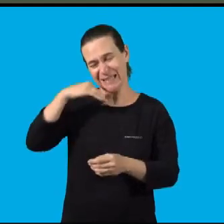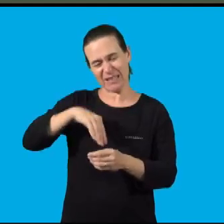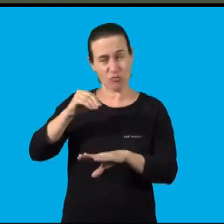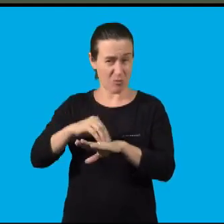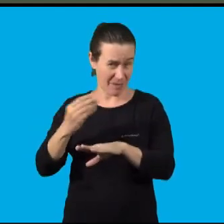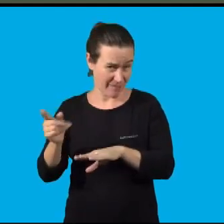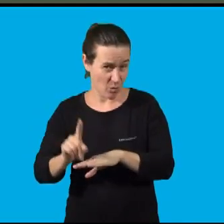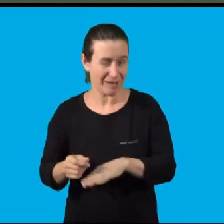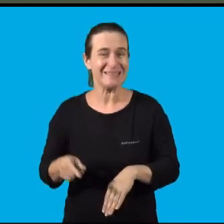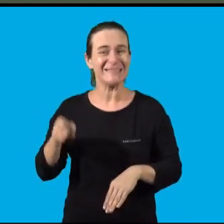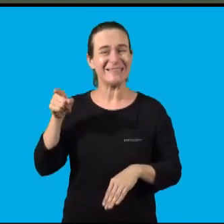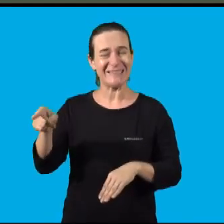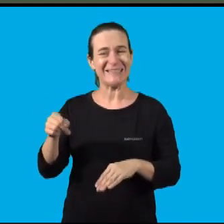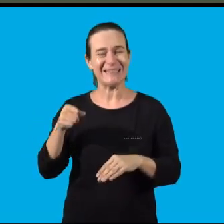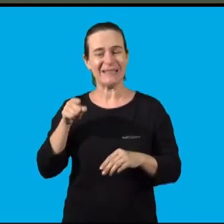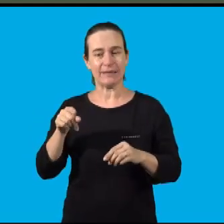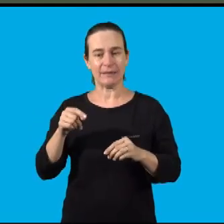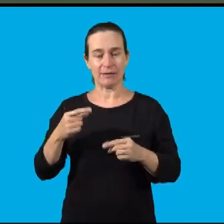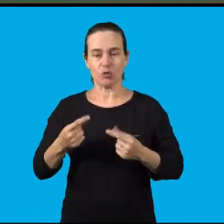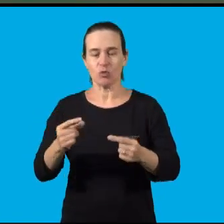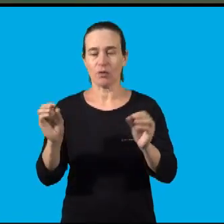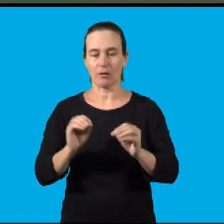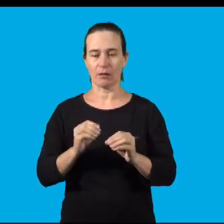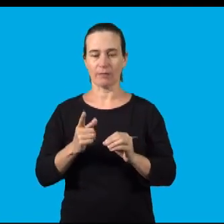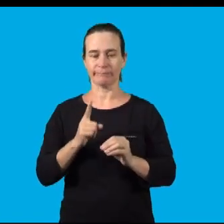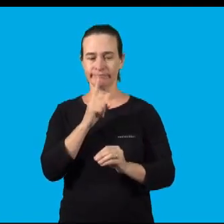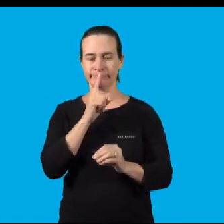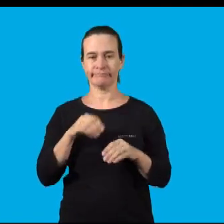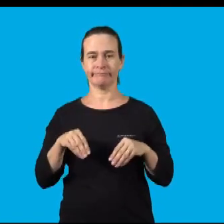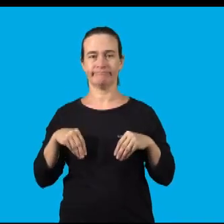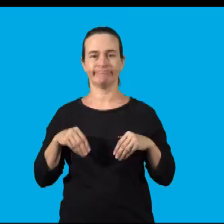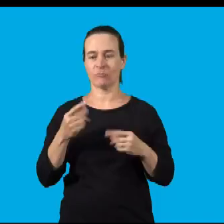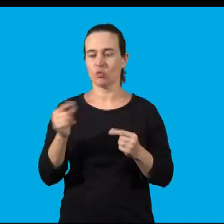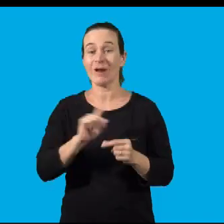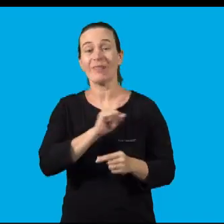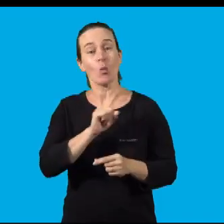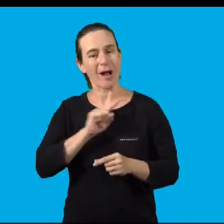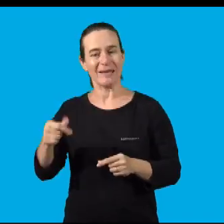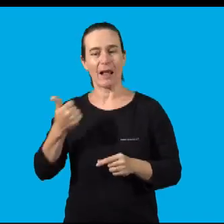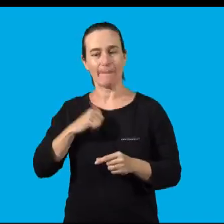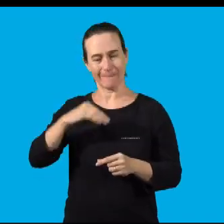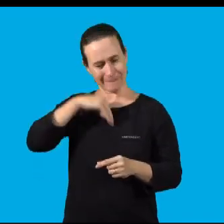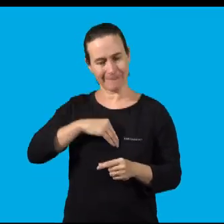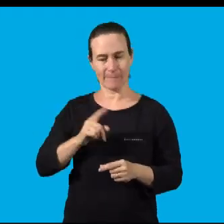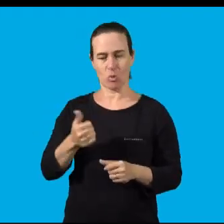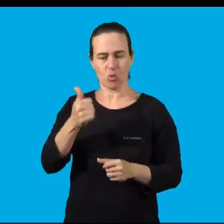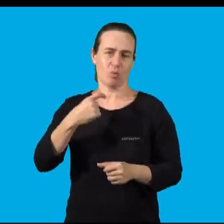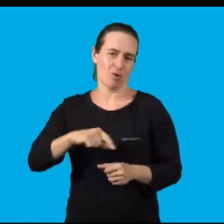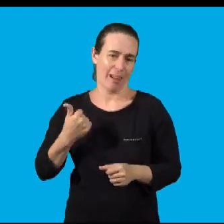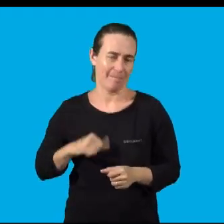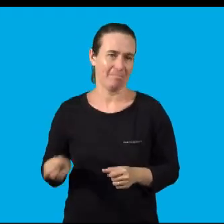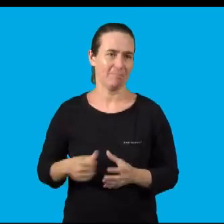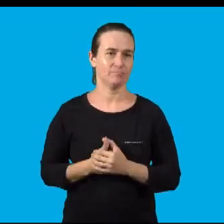inability to act due to his strong moral compass. Now, the next drama we'll be looking at is